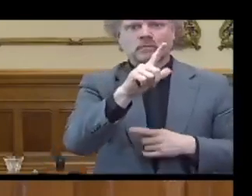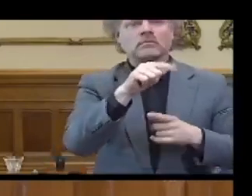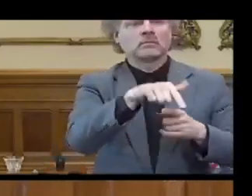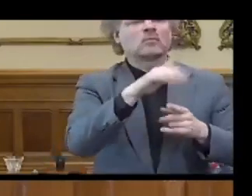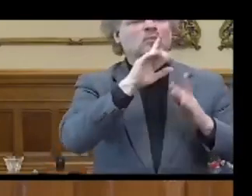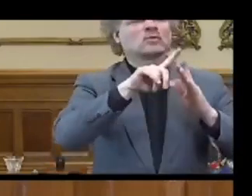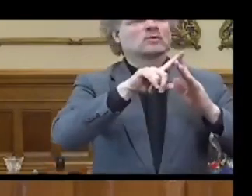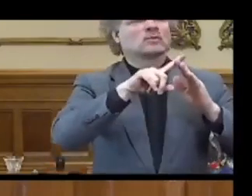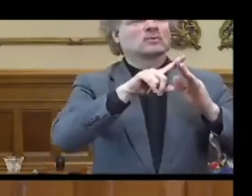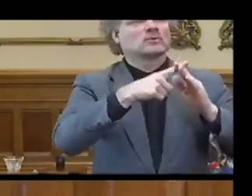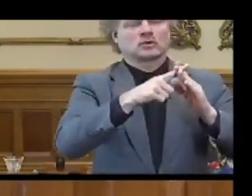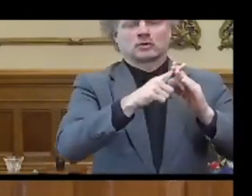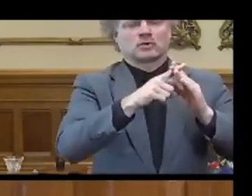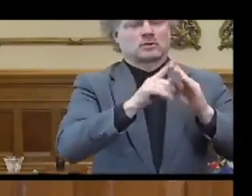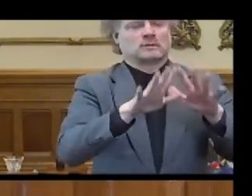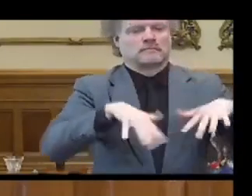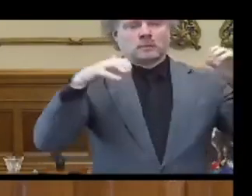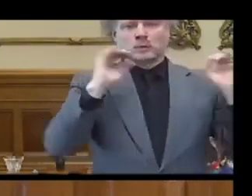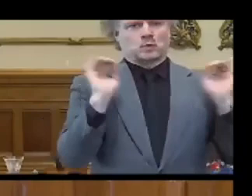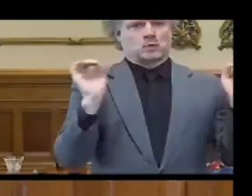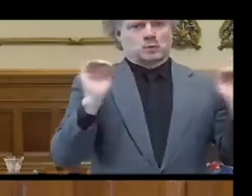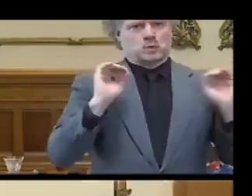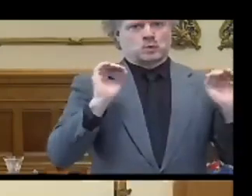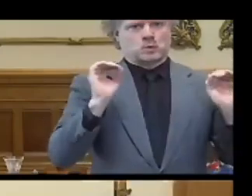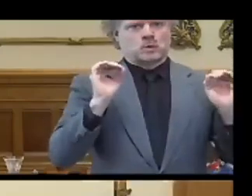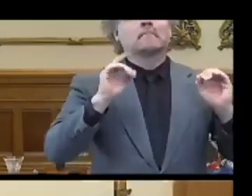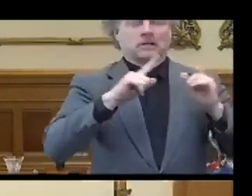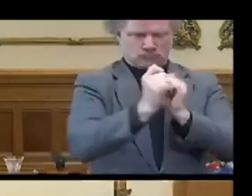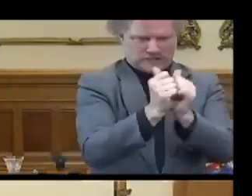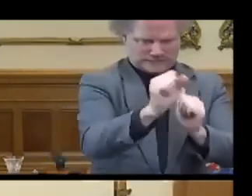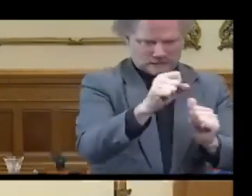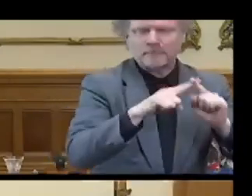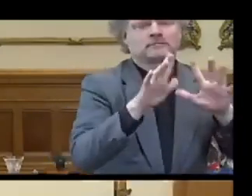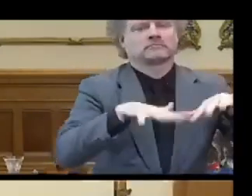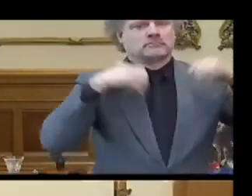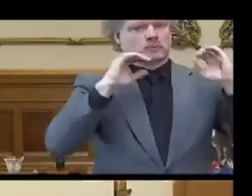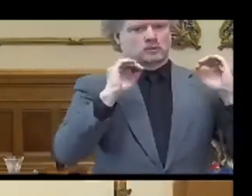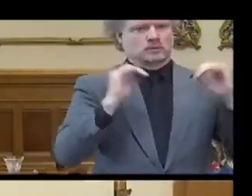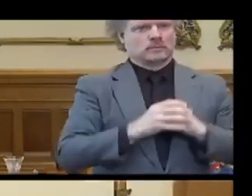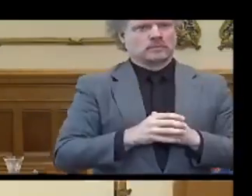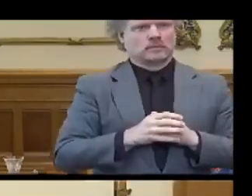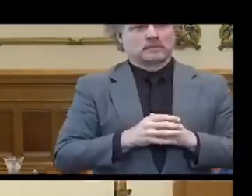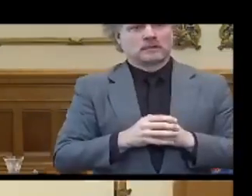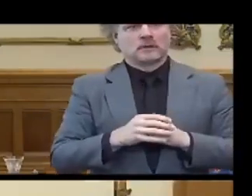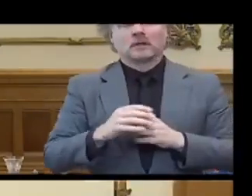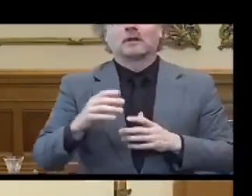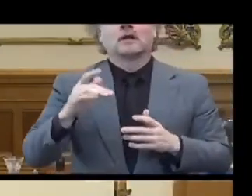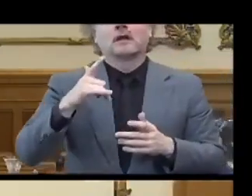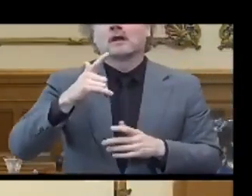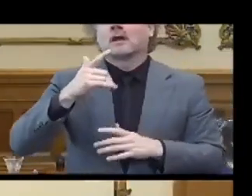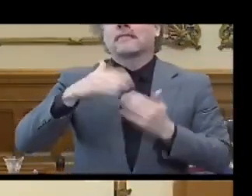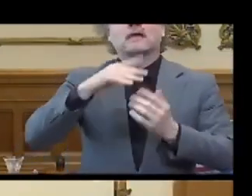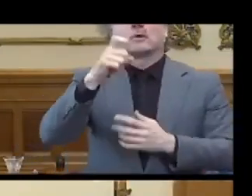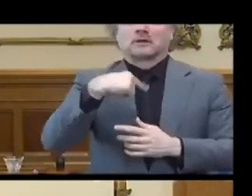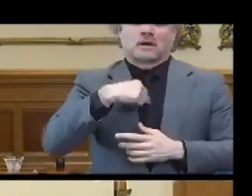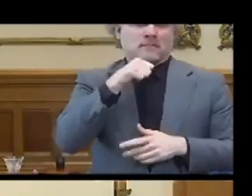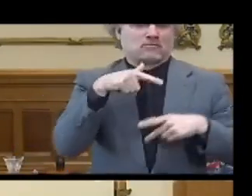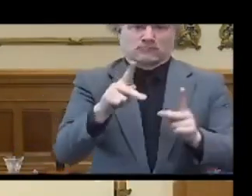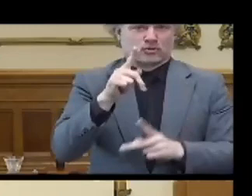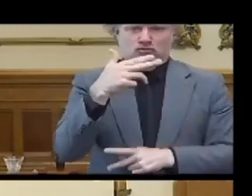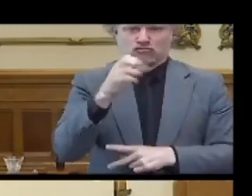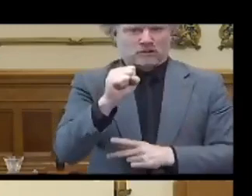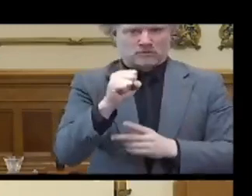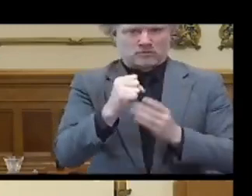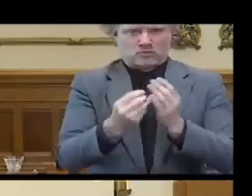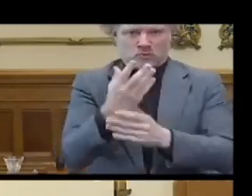start with no spectators in stage 4. To answer your first question, I won't let grass grow. Rachel?